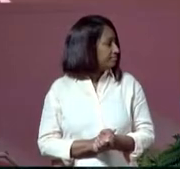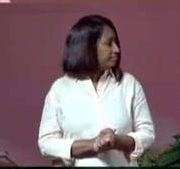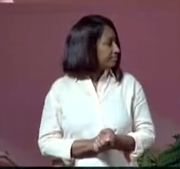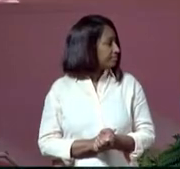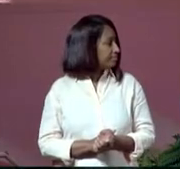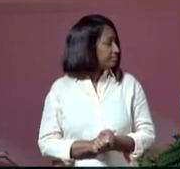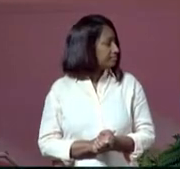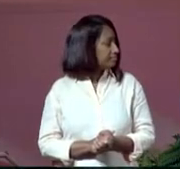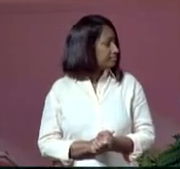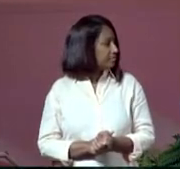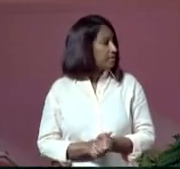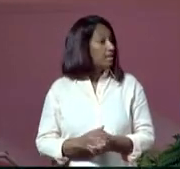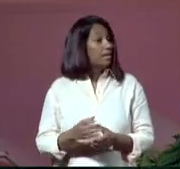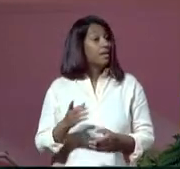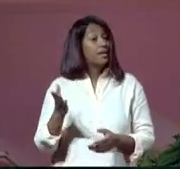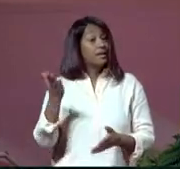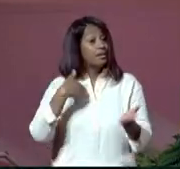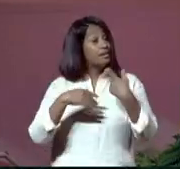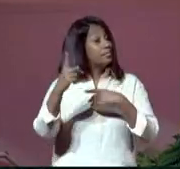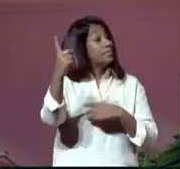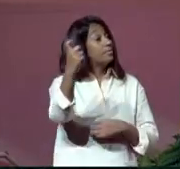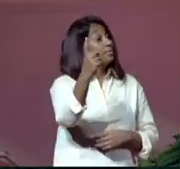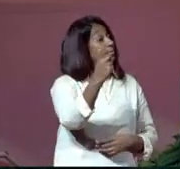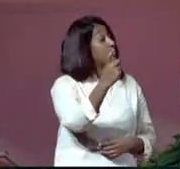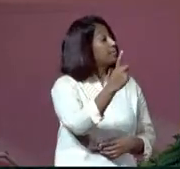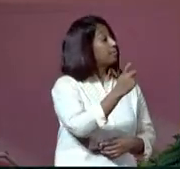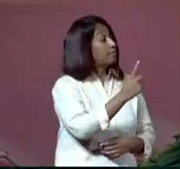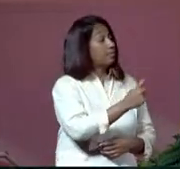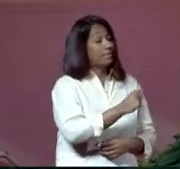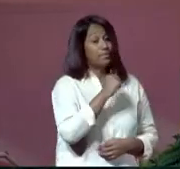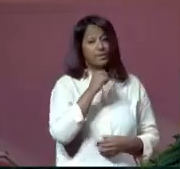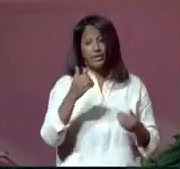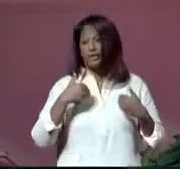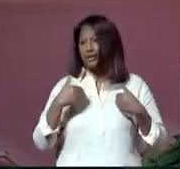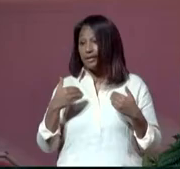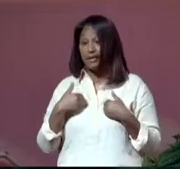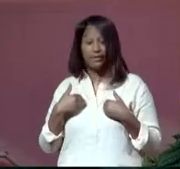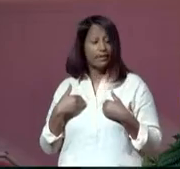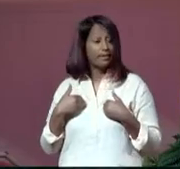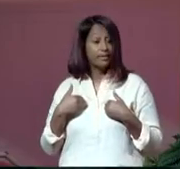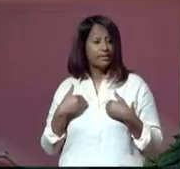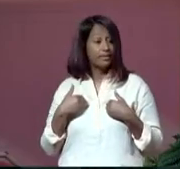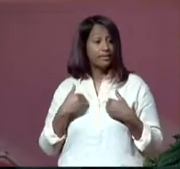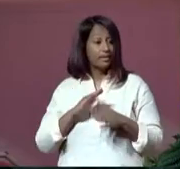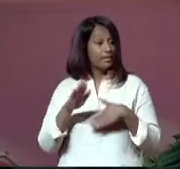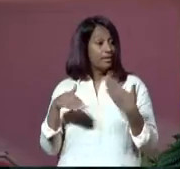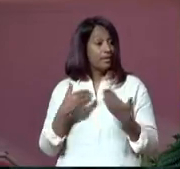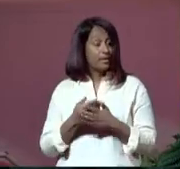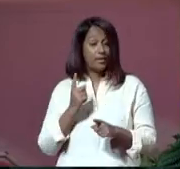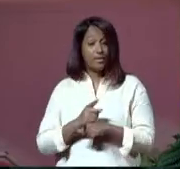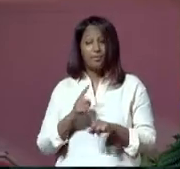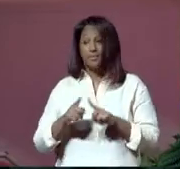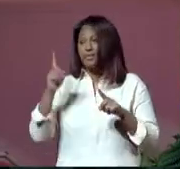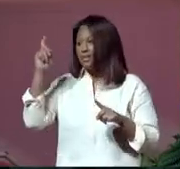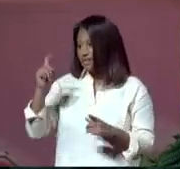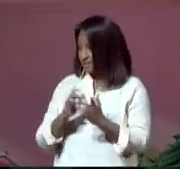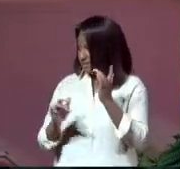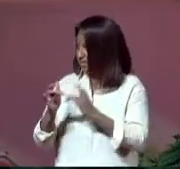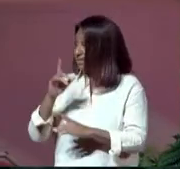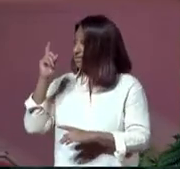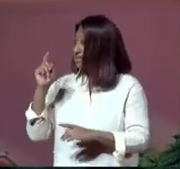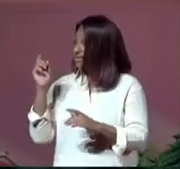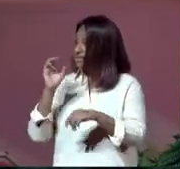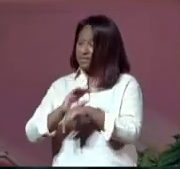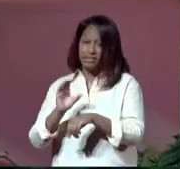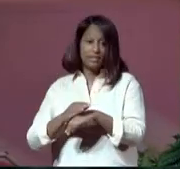walking my way right now. Bishop, I don't have it all figured out, but I know I need Jesus. And God knows I need a church. I don't